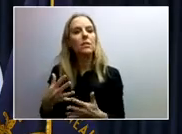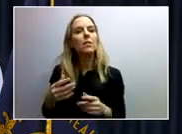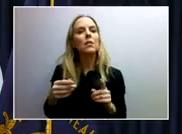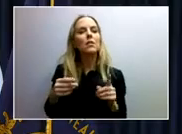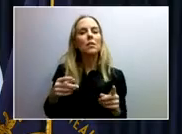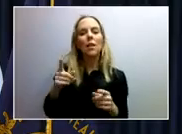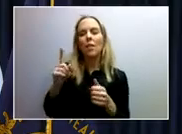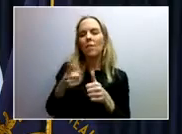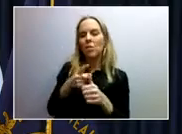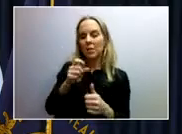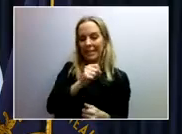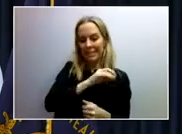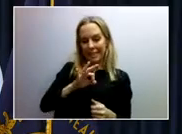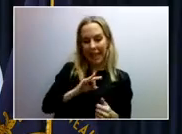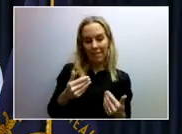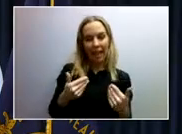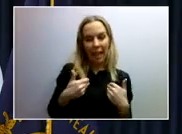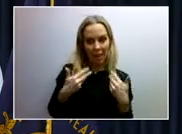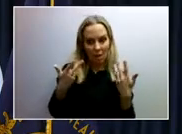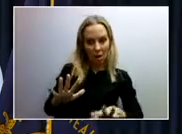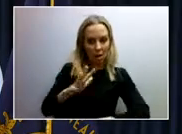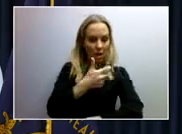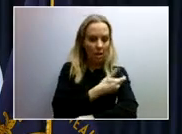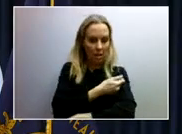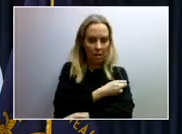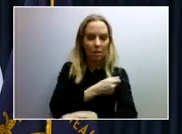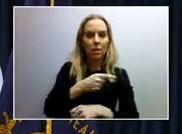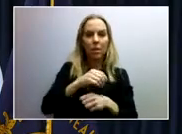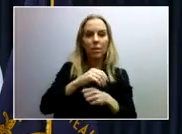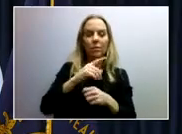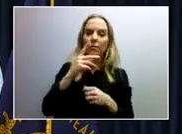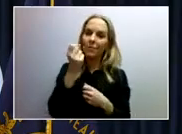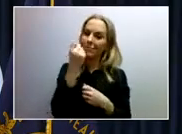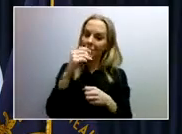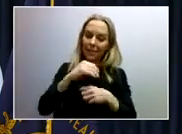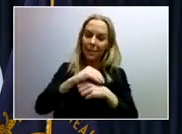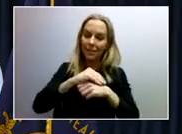staff, but Omicron is a tougher